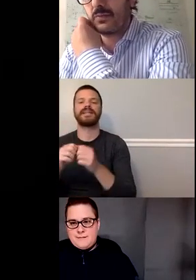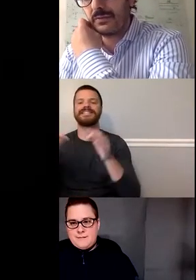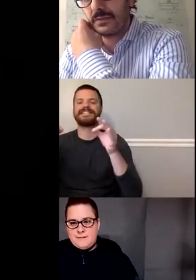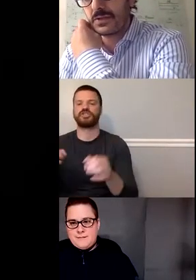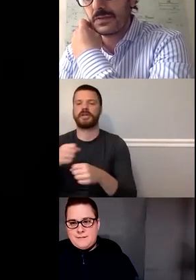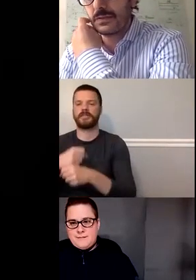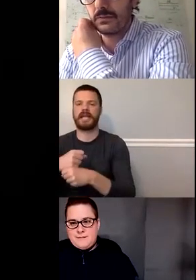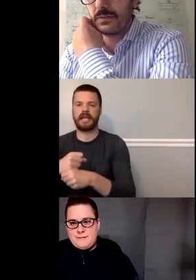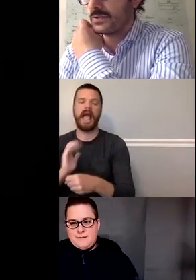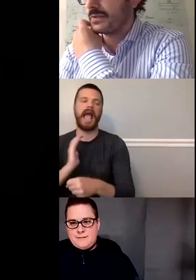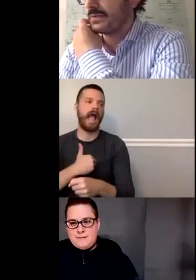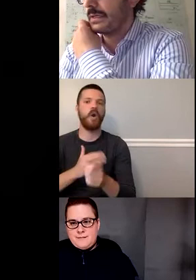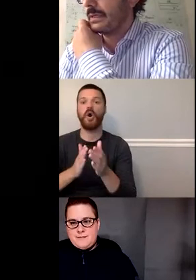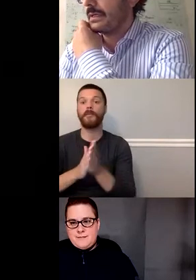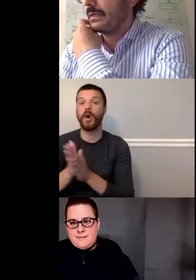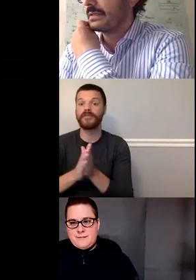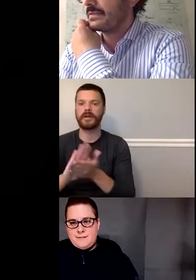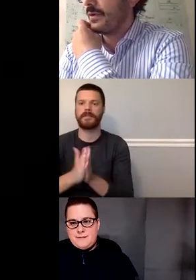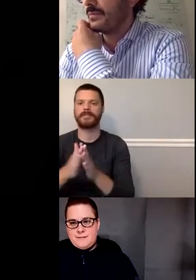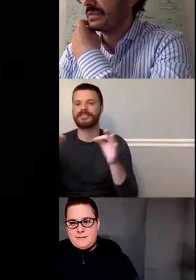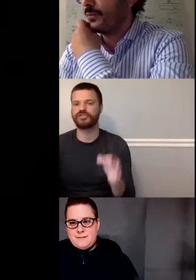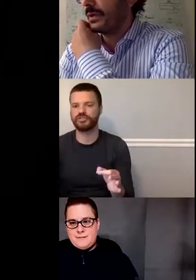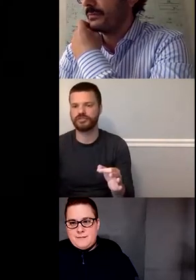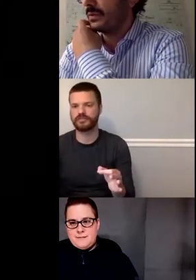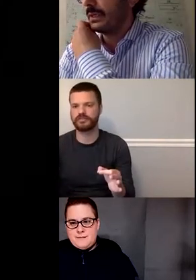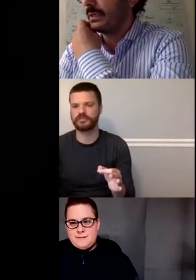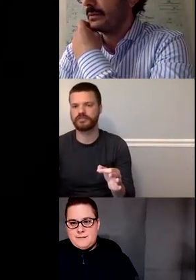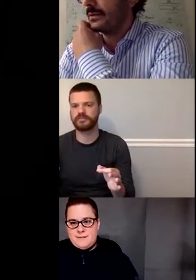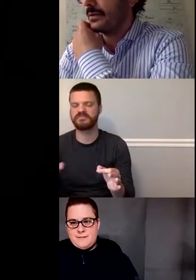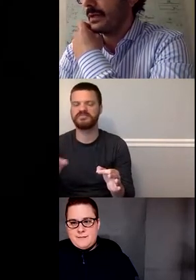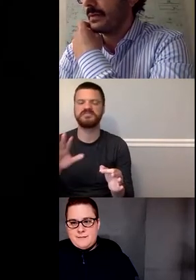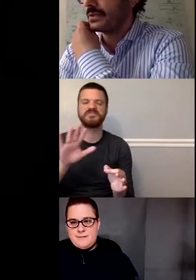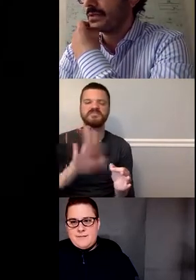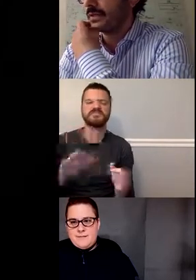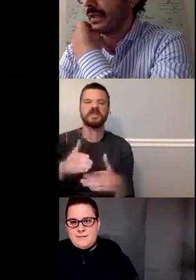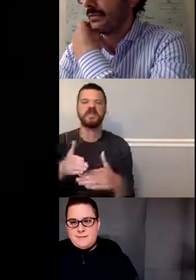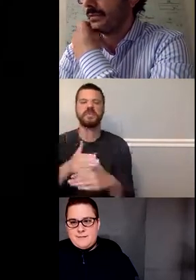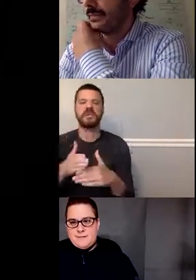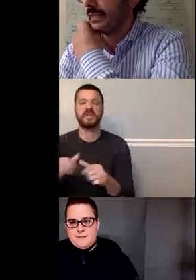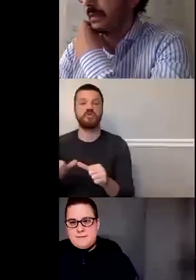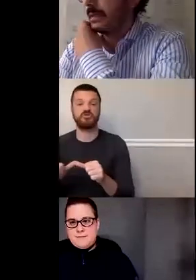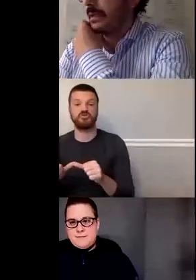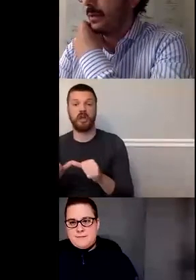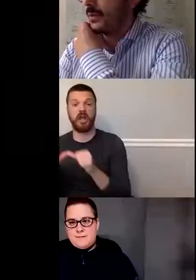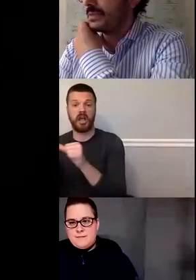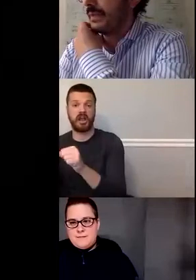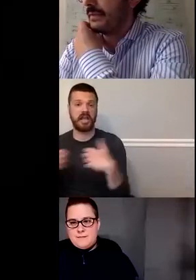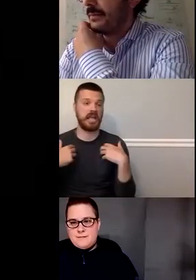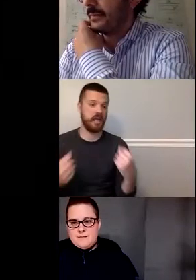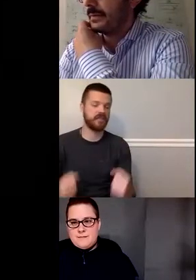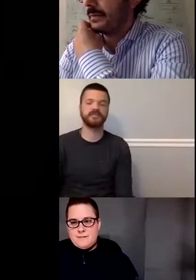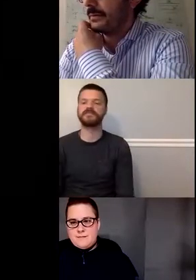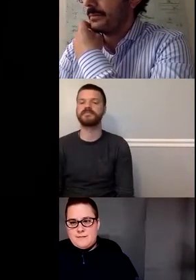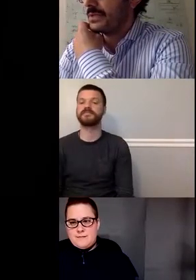our motivations into decisions, its volume is somewhere in between the chronic patients and the healthy. Now, when we split